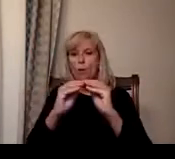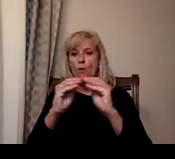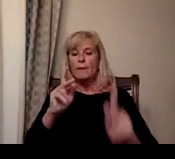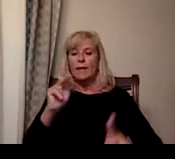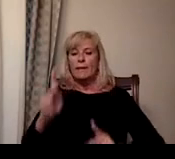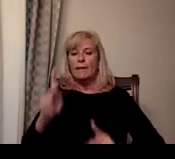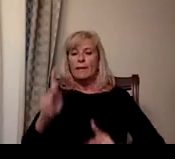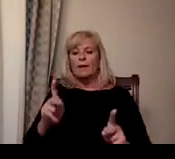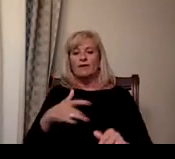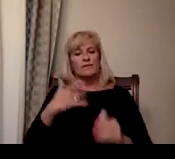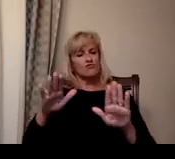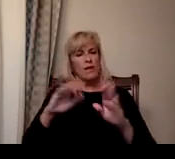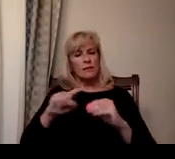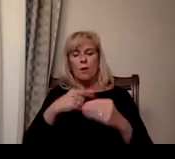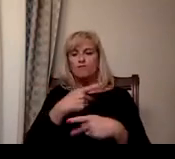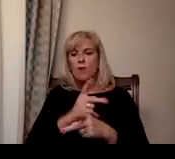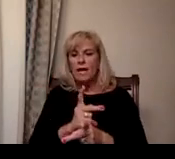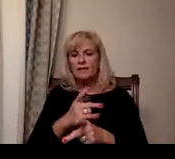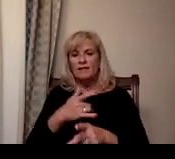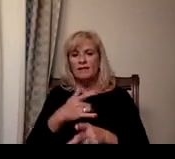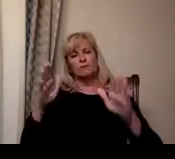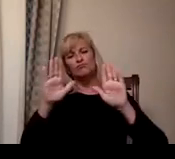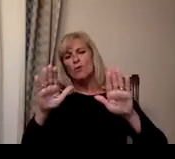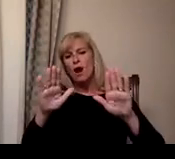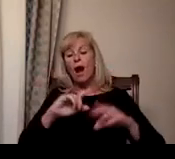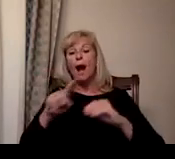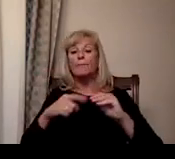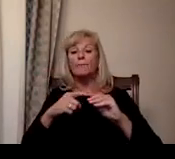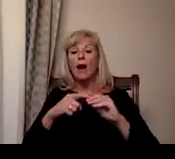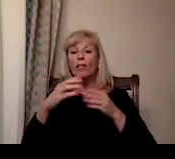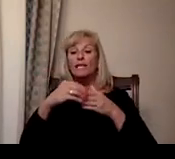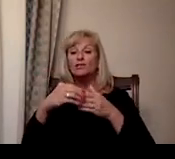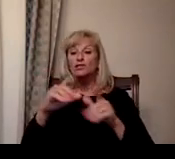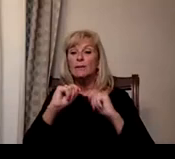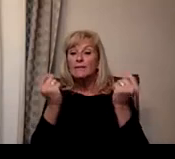So feel great about your product, feel fantastic about your leadership team.